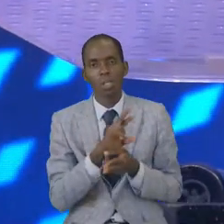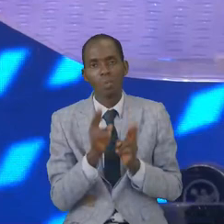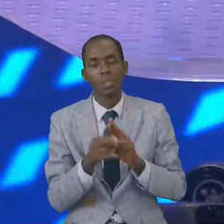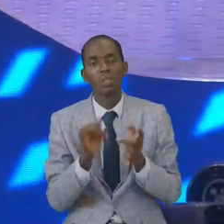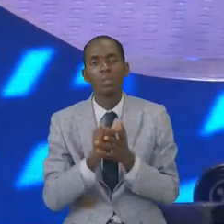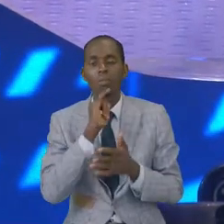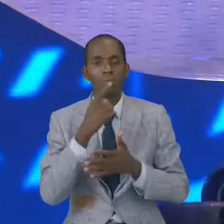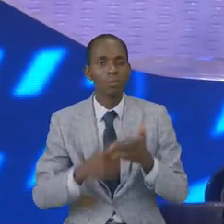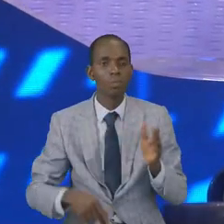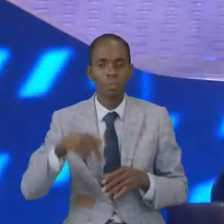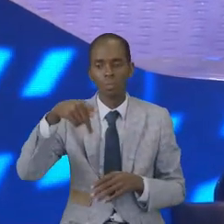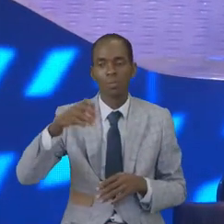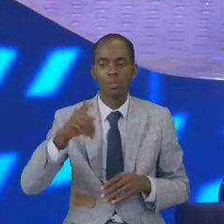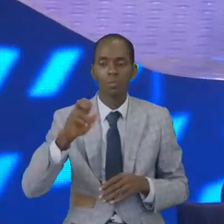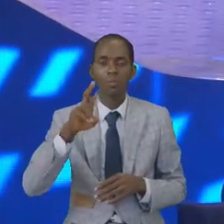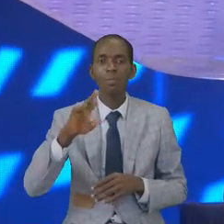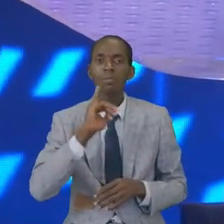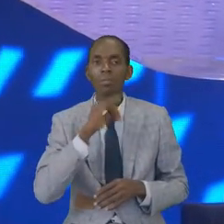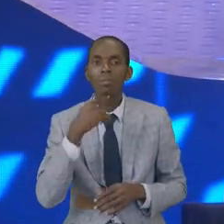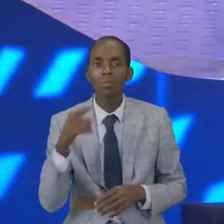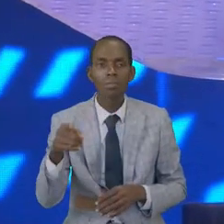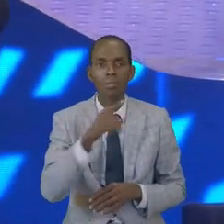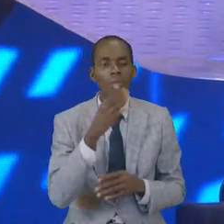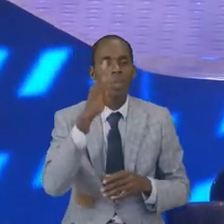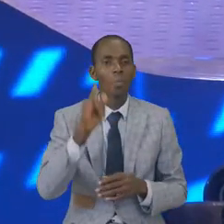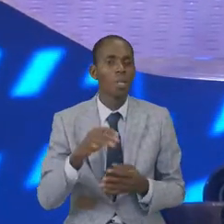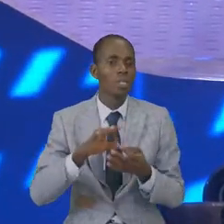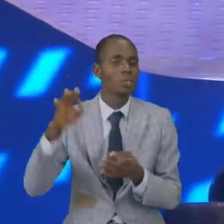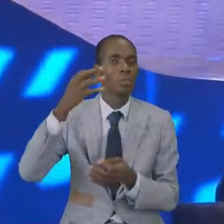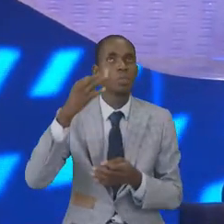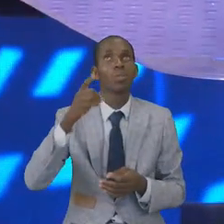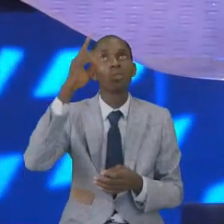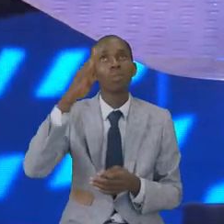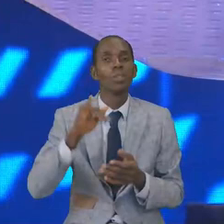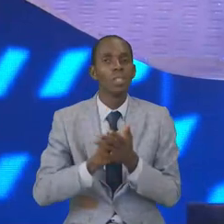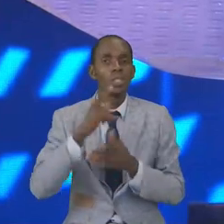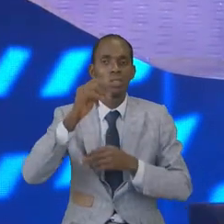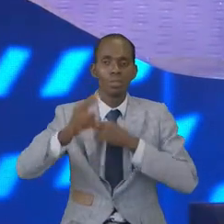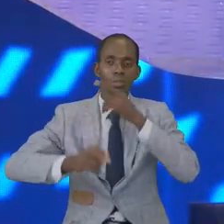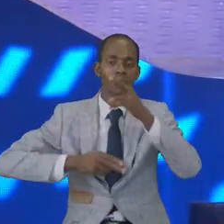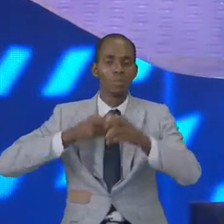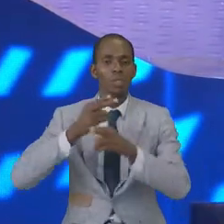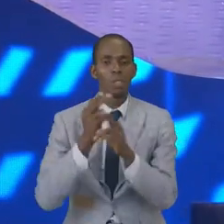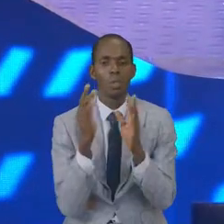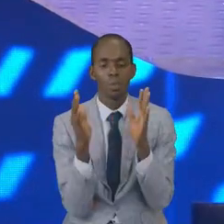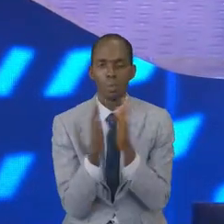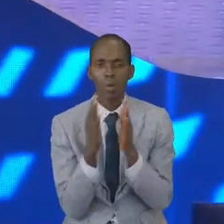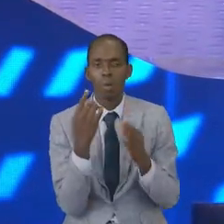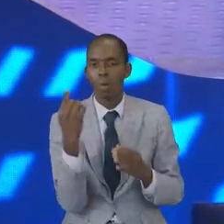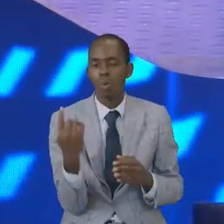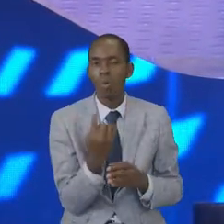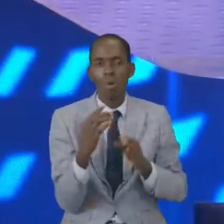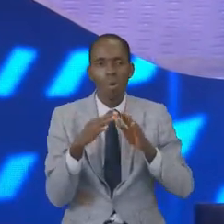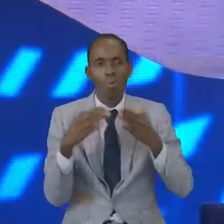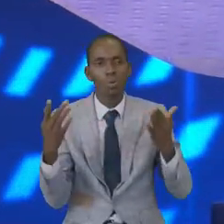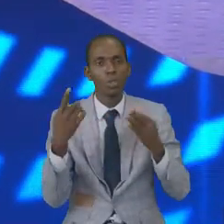Peter is telling them by the Spirit of God, that the universal prayer only opens the door